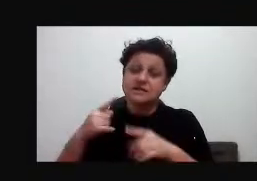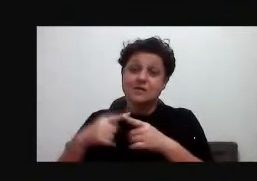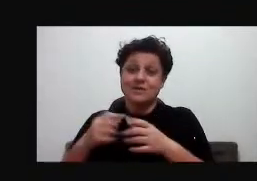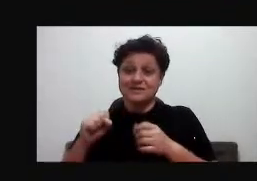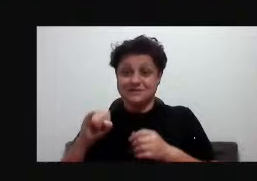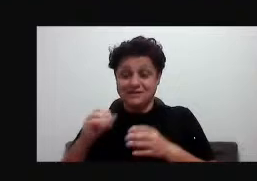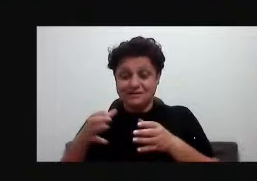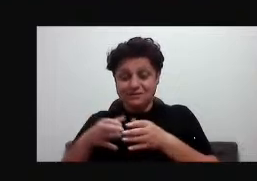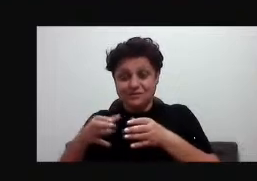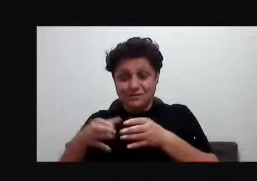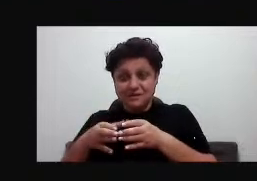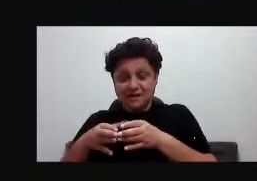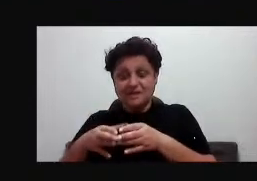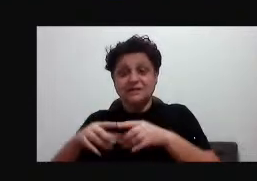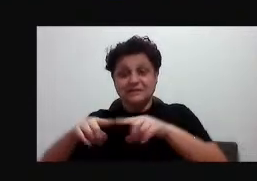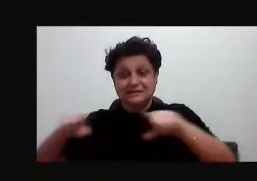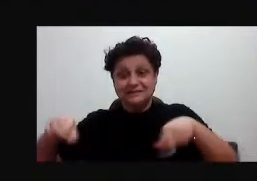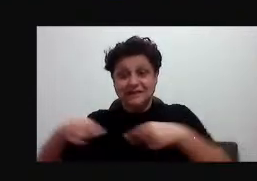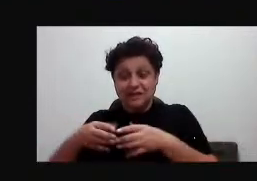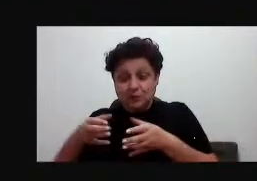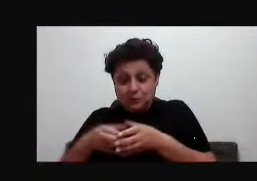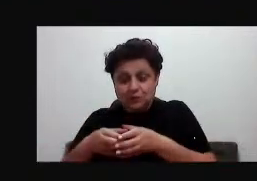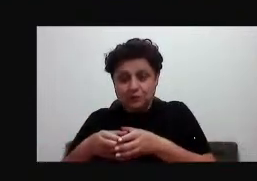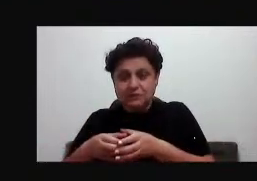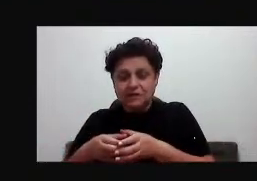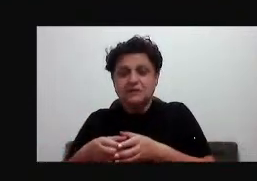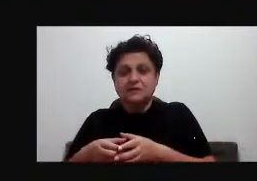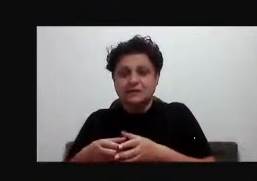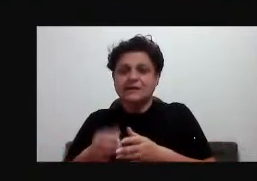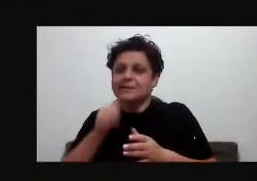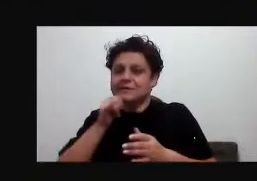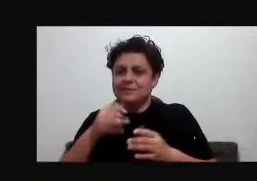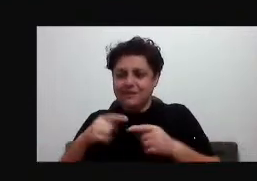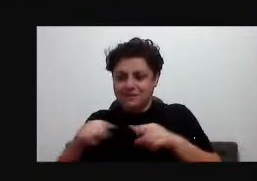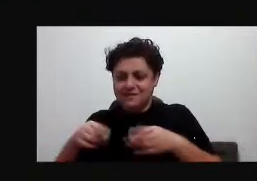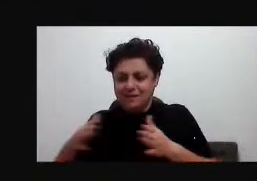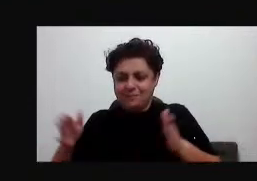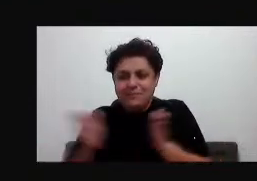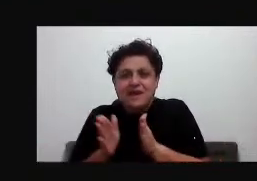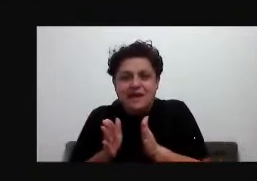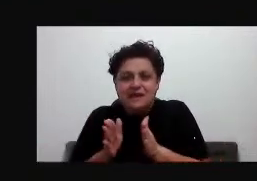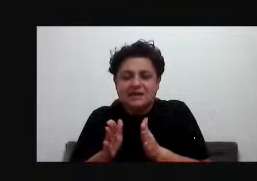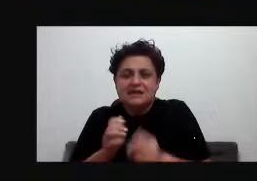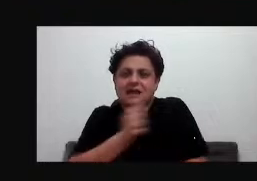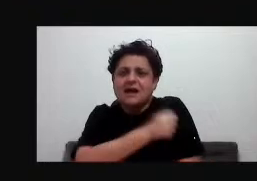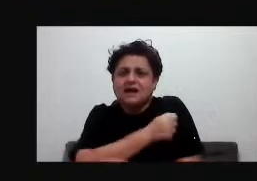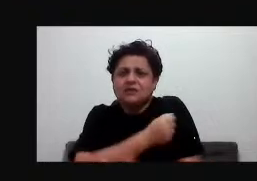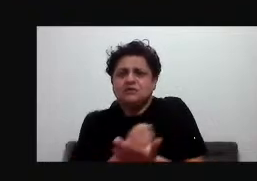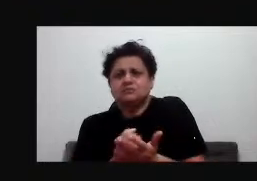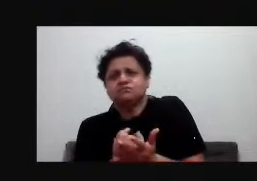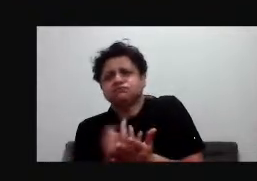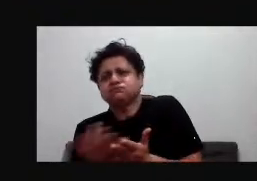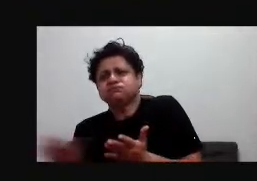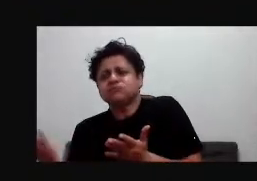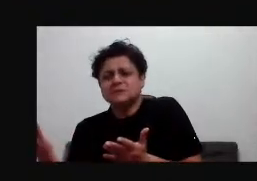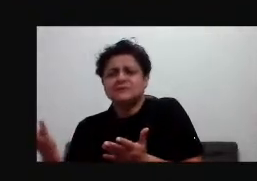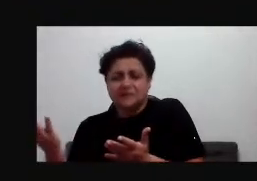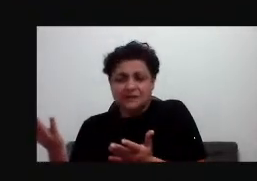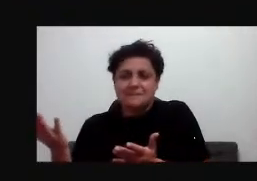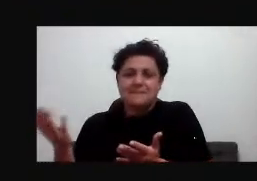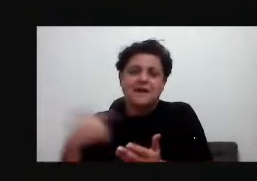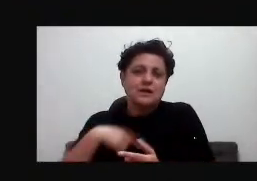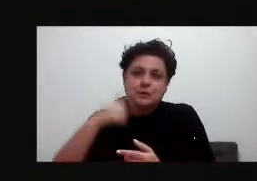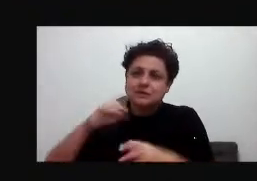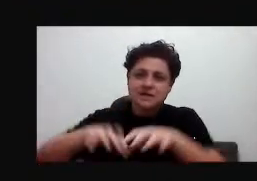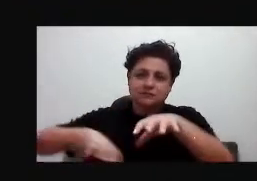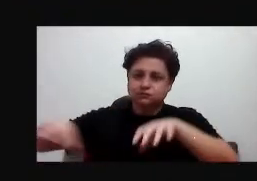classroom with a lot of students in it, then that it's not possible for you to actually split up the classroom in that way.